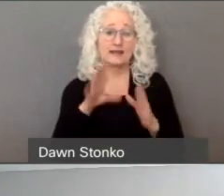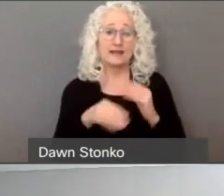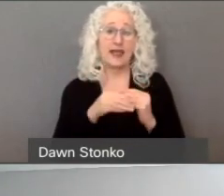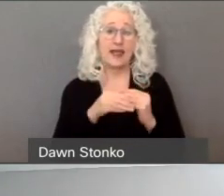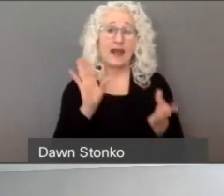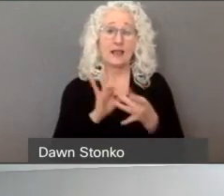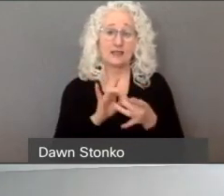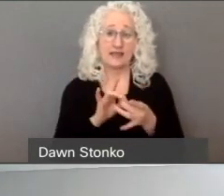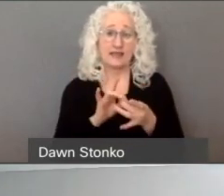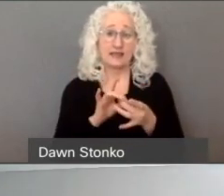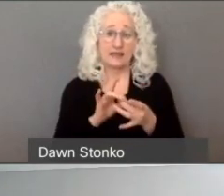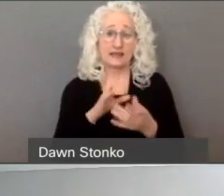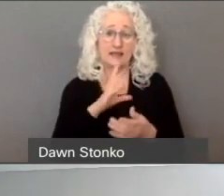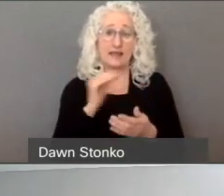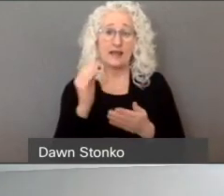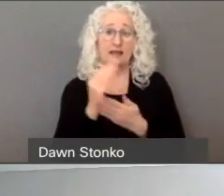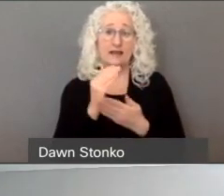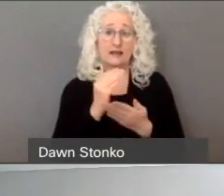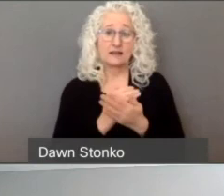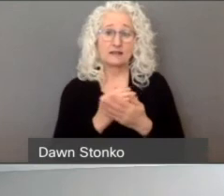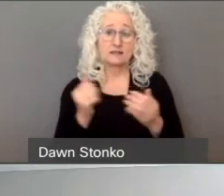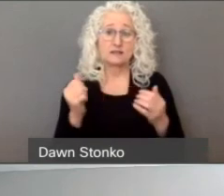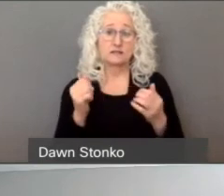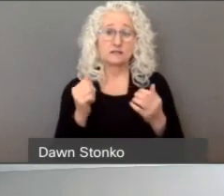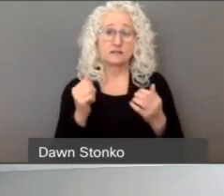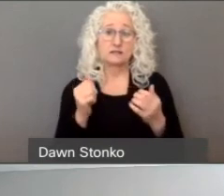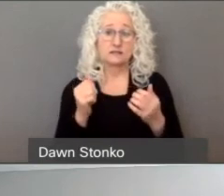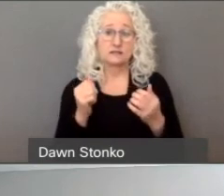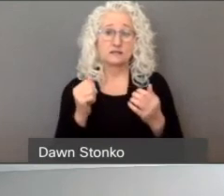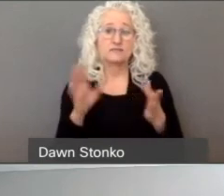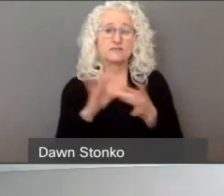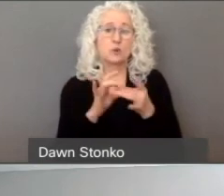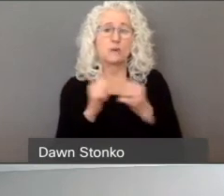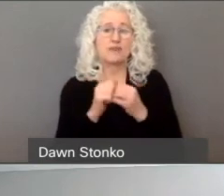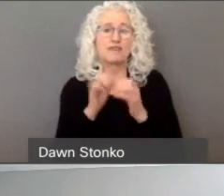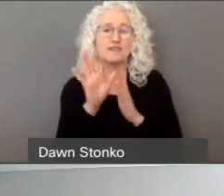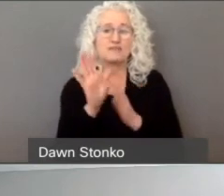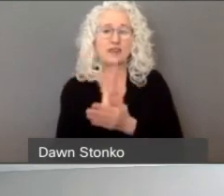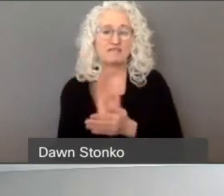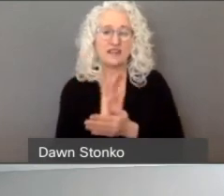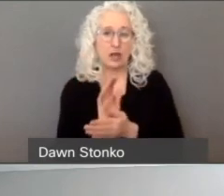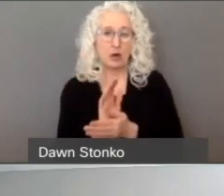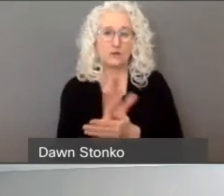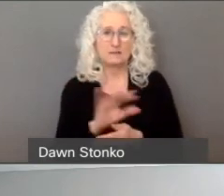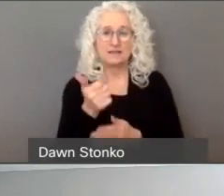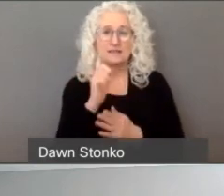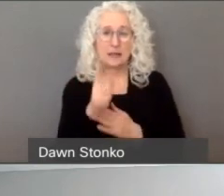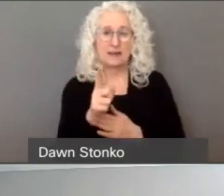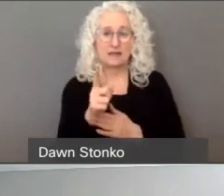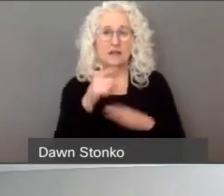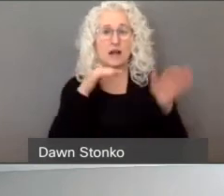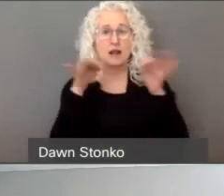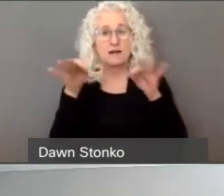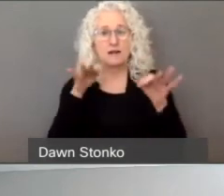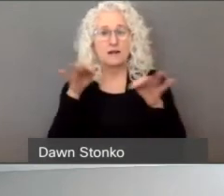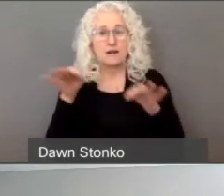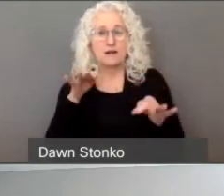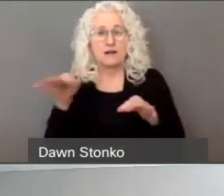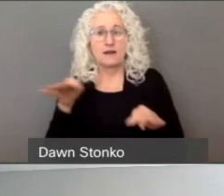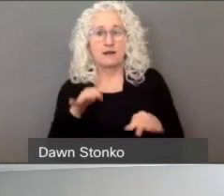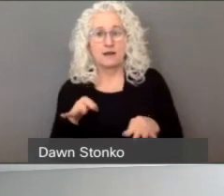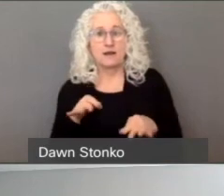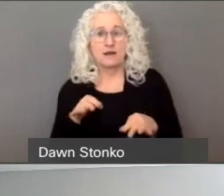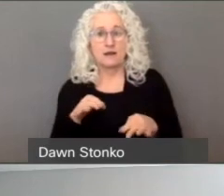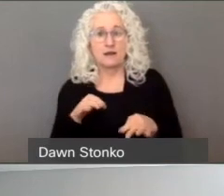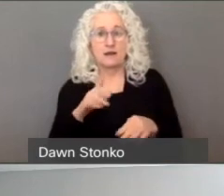it links to a video, a really quick and easy video. It's about 10 minutes that gives you just a